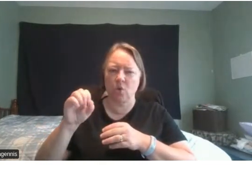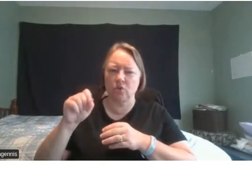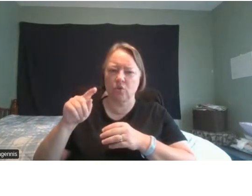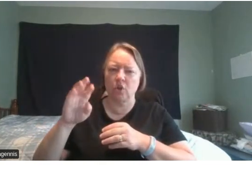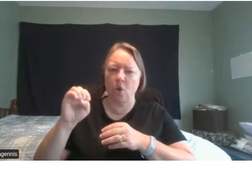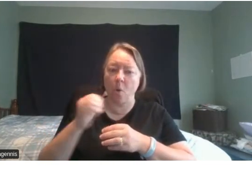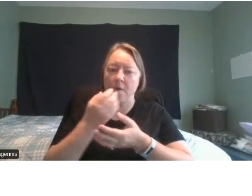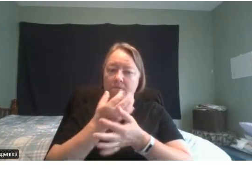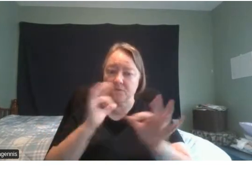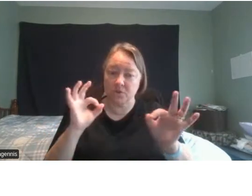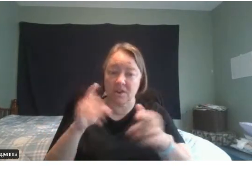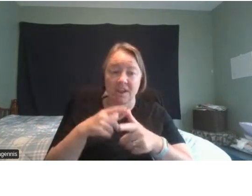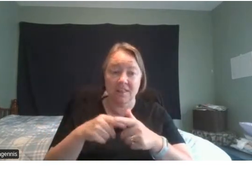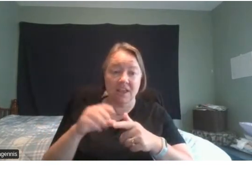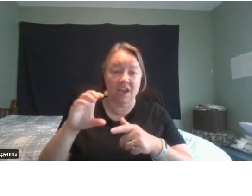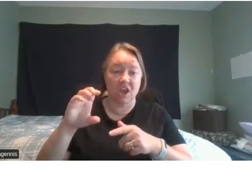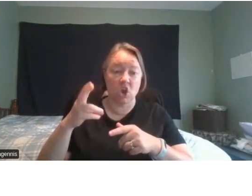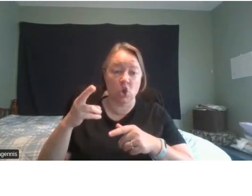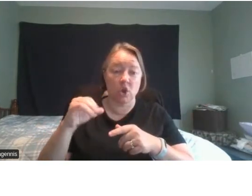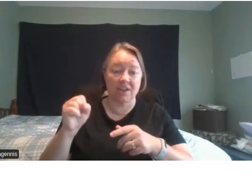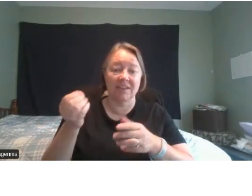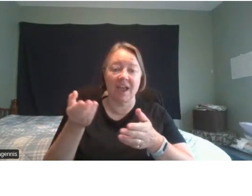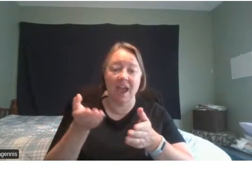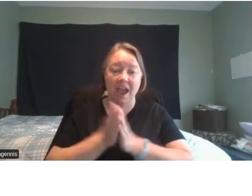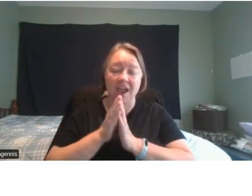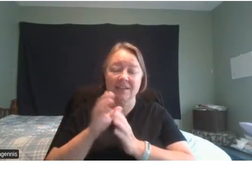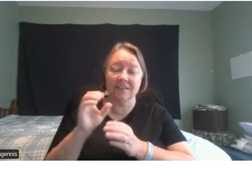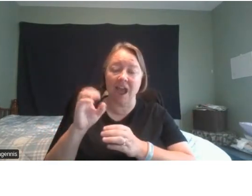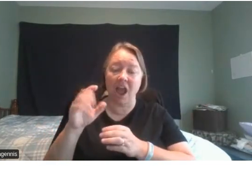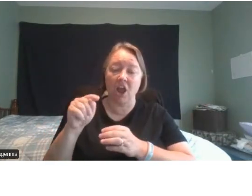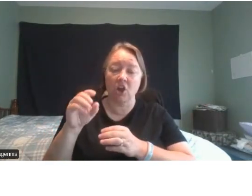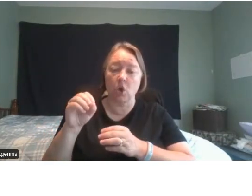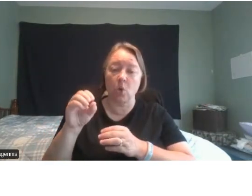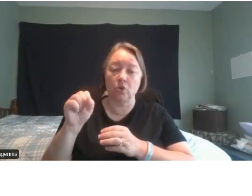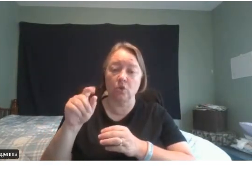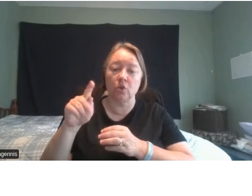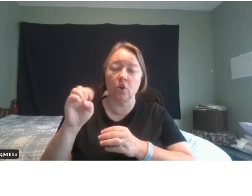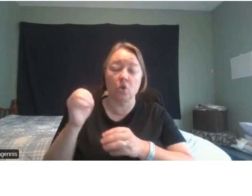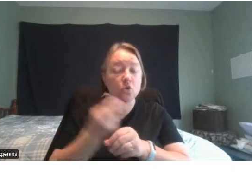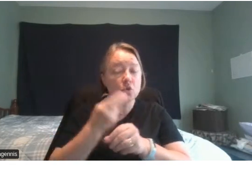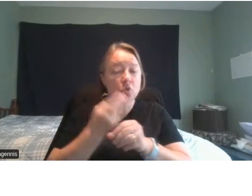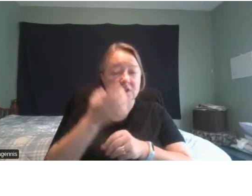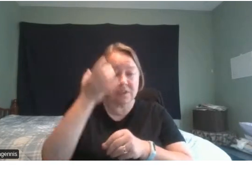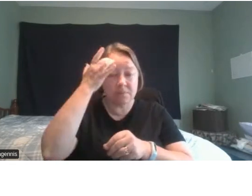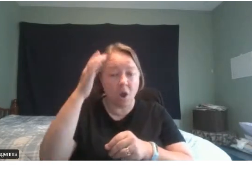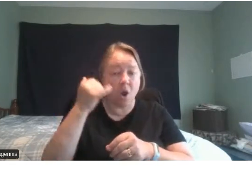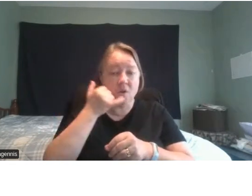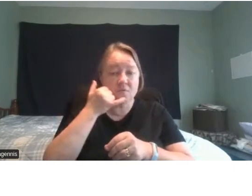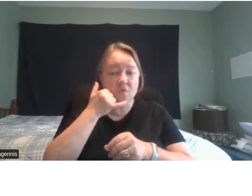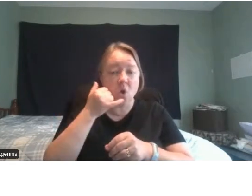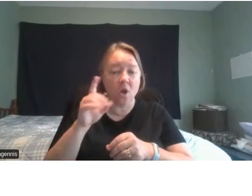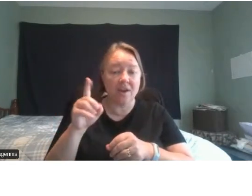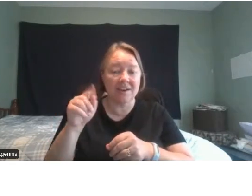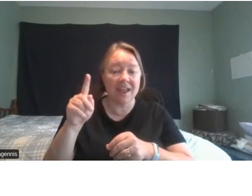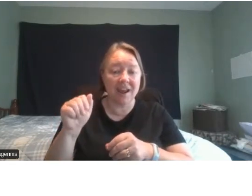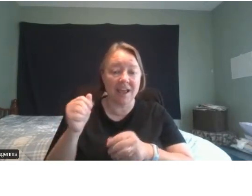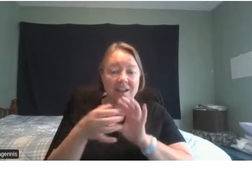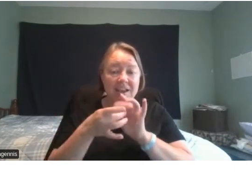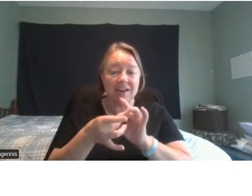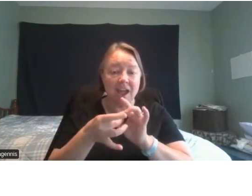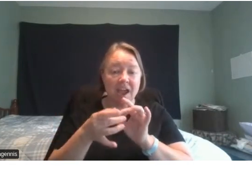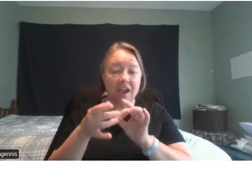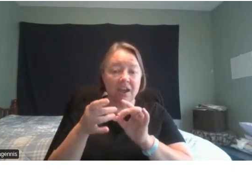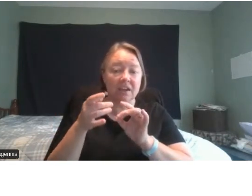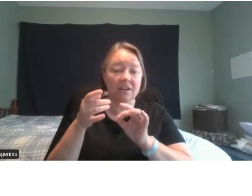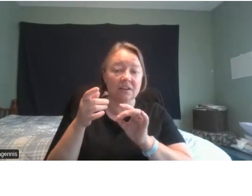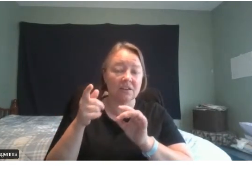And Chris asked, does OctoStudio uses the cell phone, the smartphone data to connect in the field, you know, when you